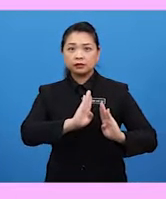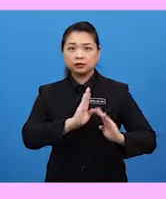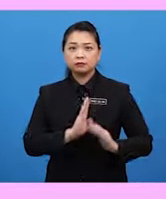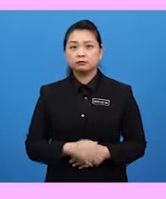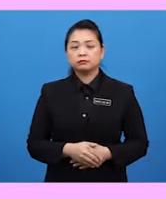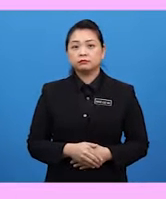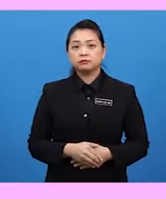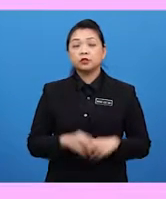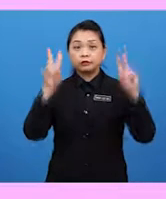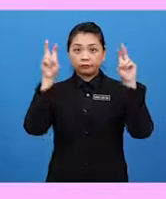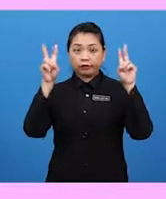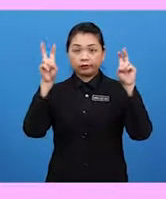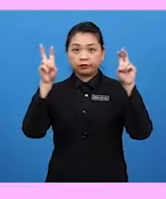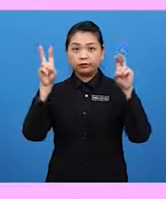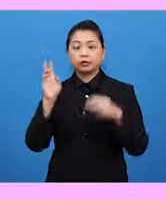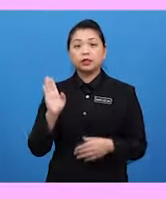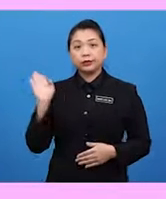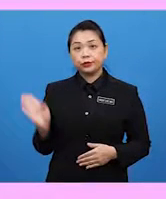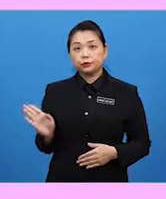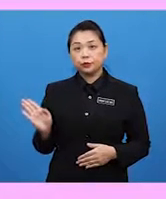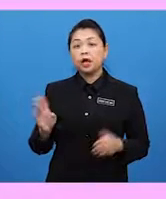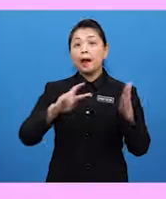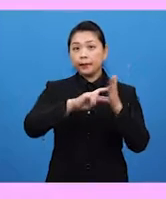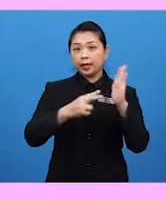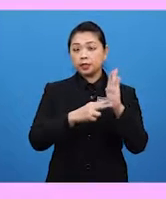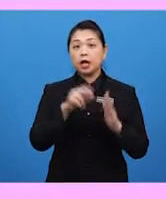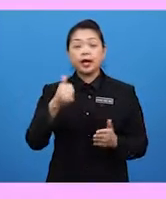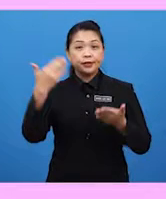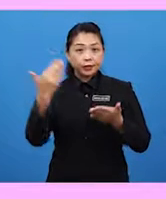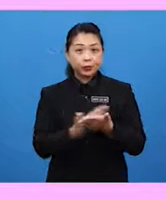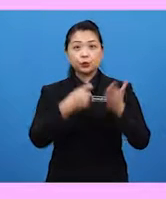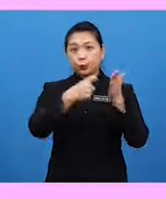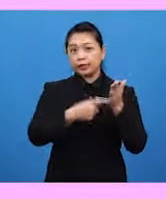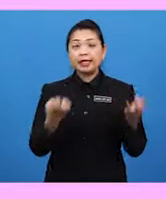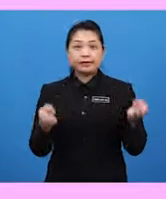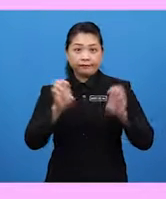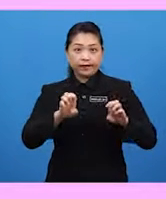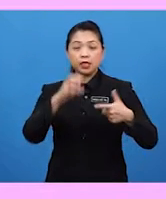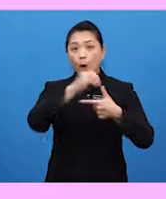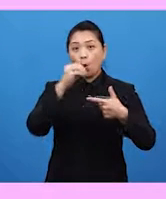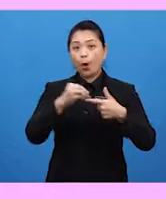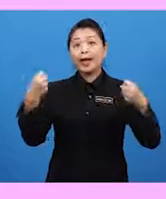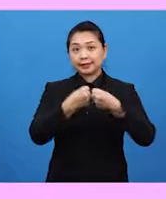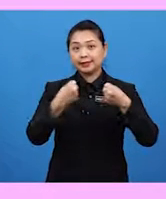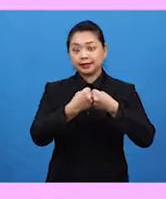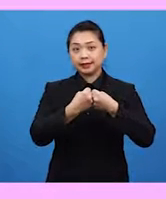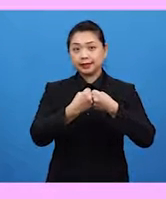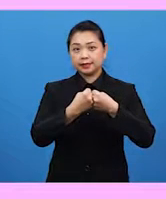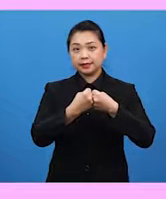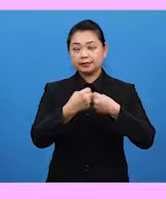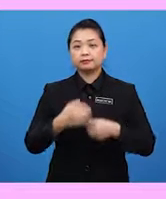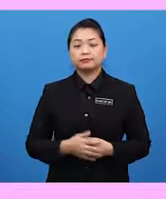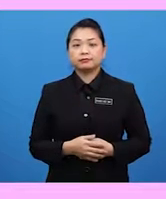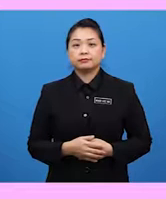The title, news break, means a newsworthy event or accident. In this poem,